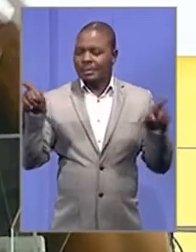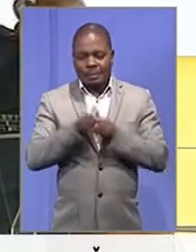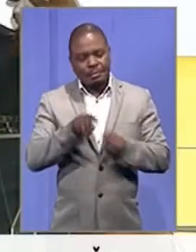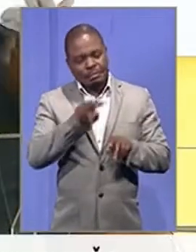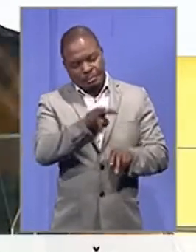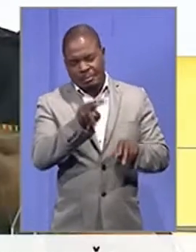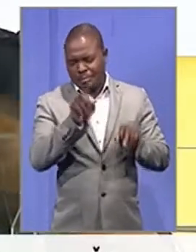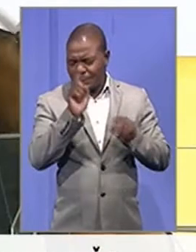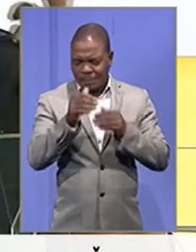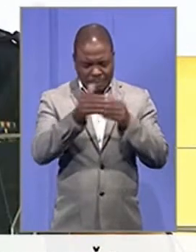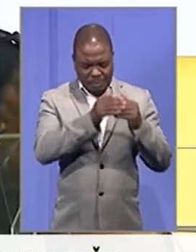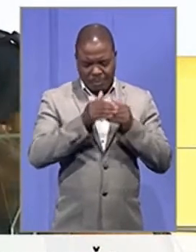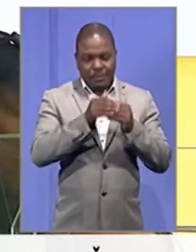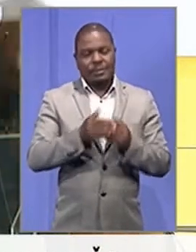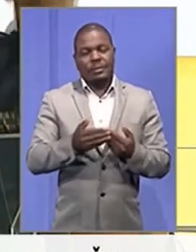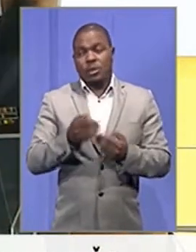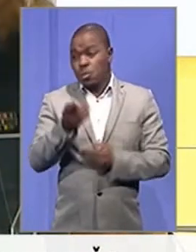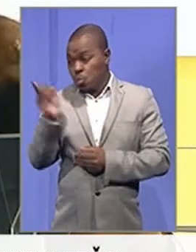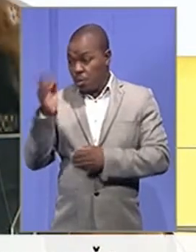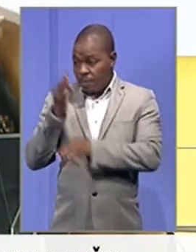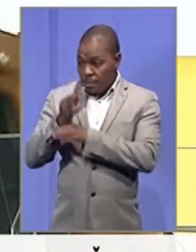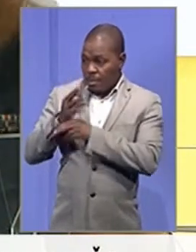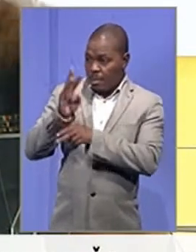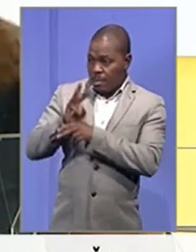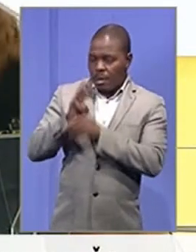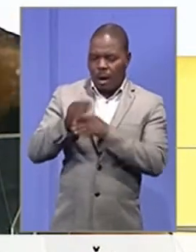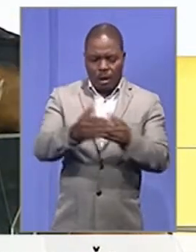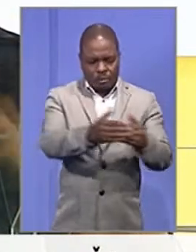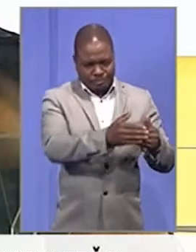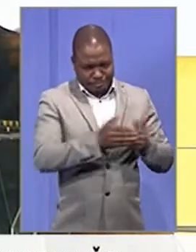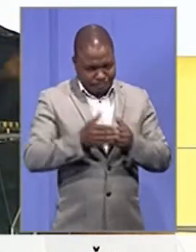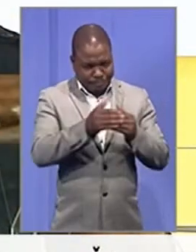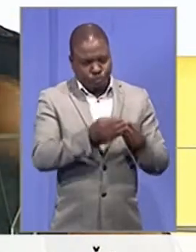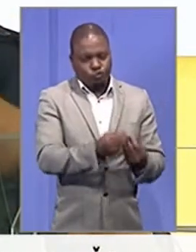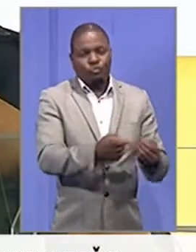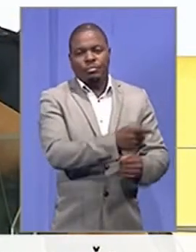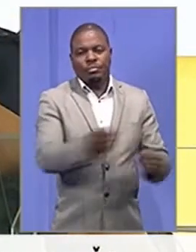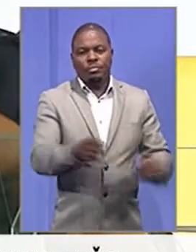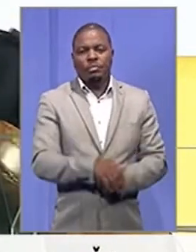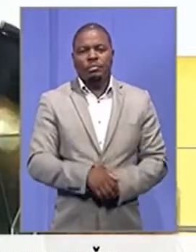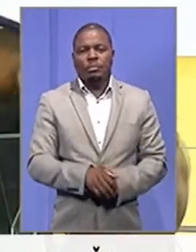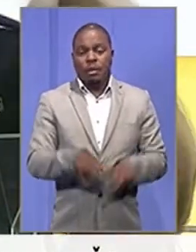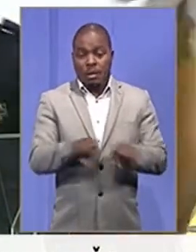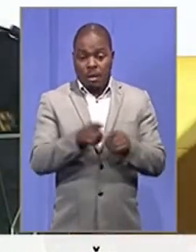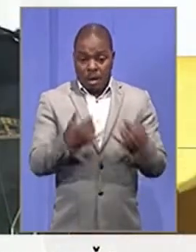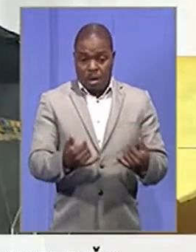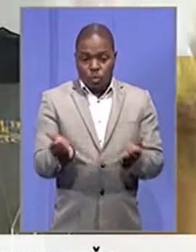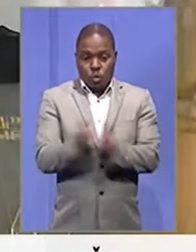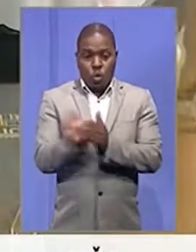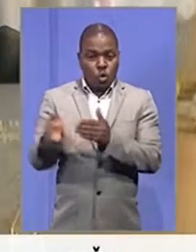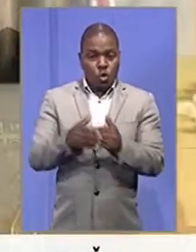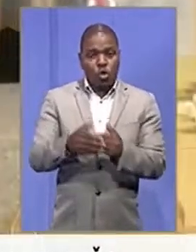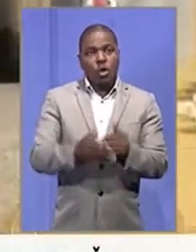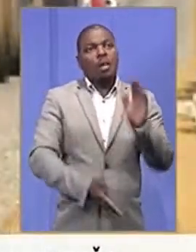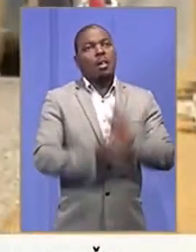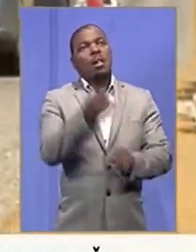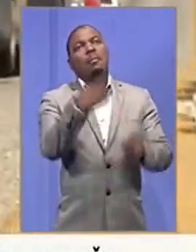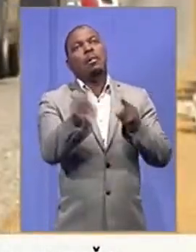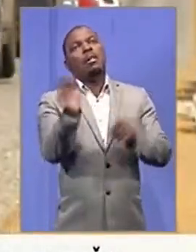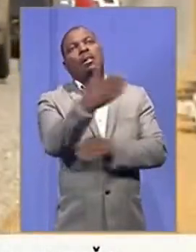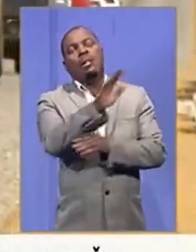important that as a mother, as a father, you take care where your children. Don't allow them, as schools have closed, to go and play forever and